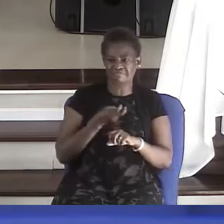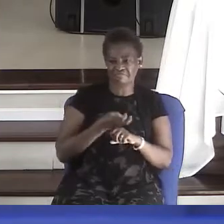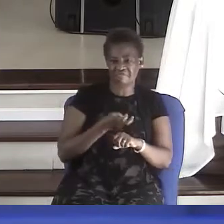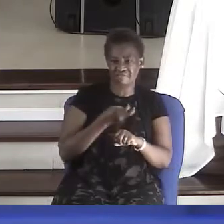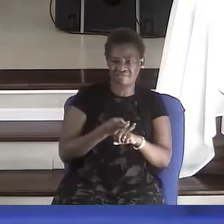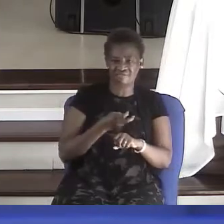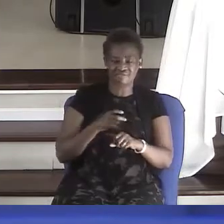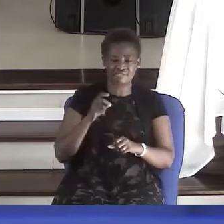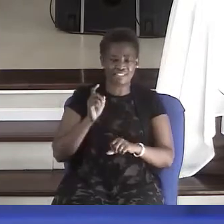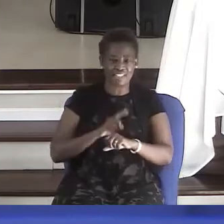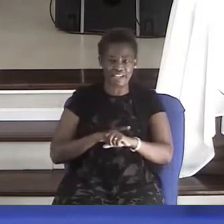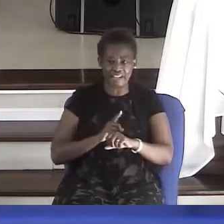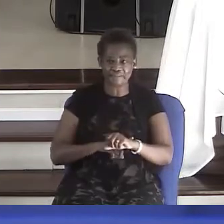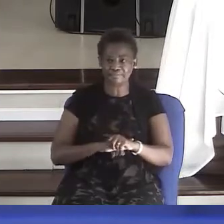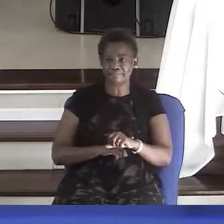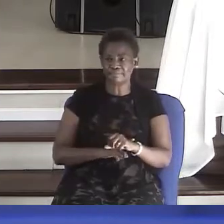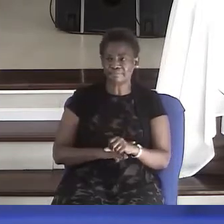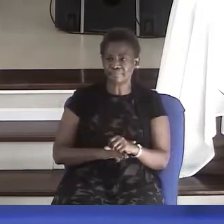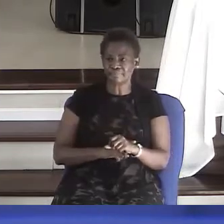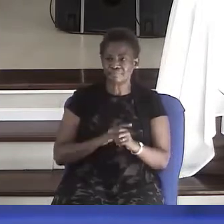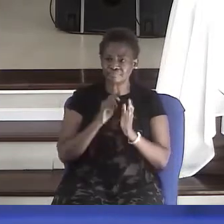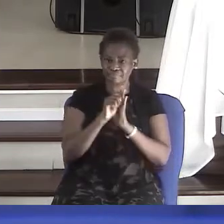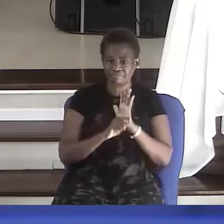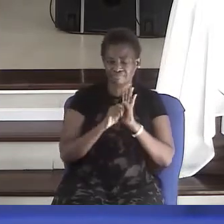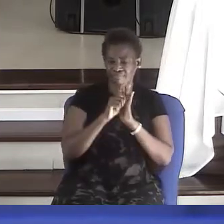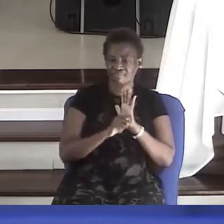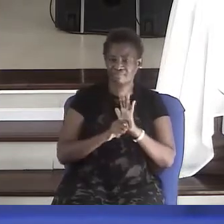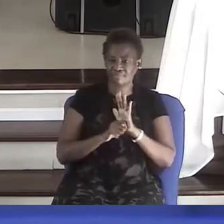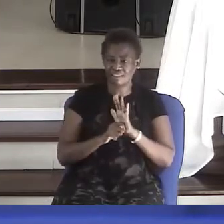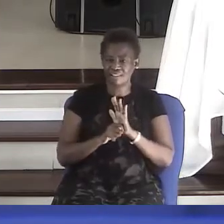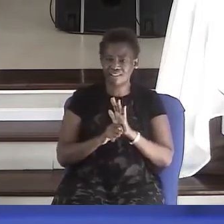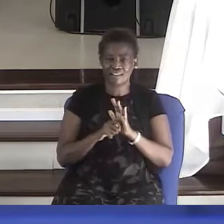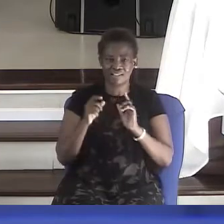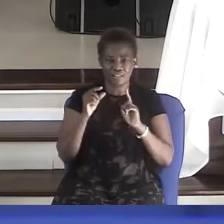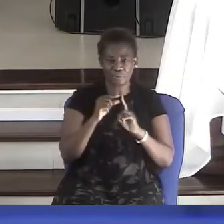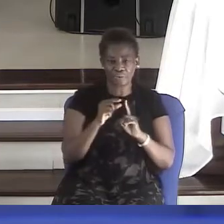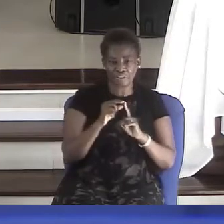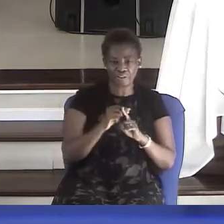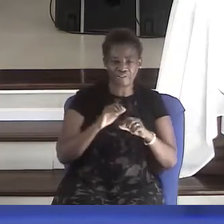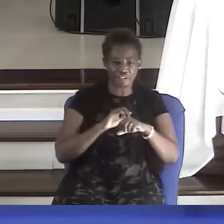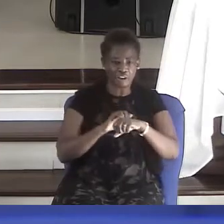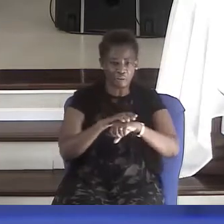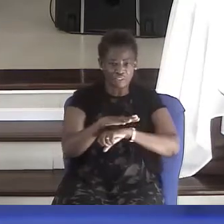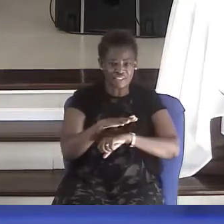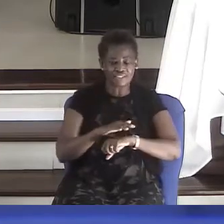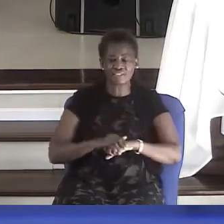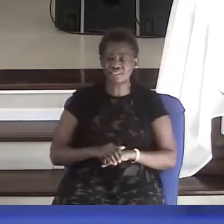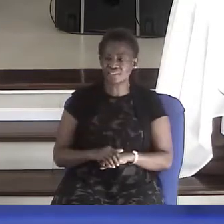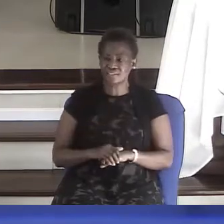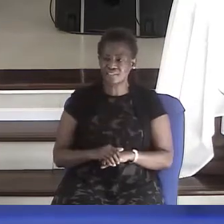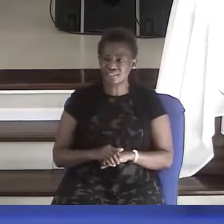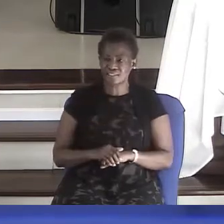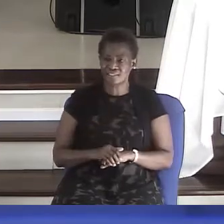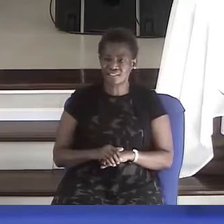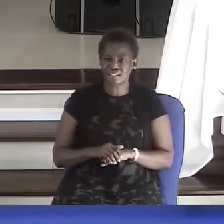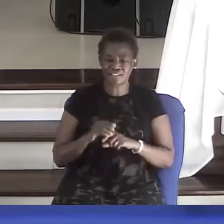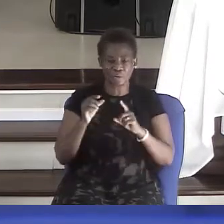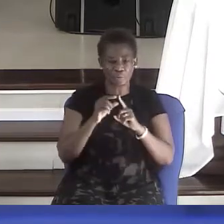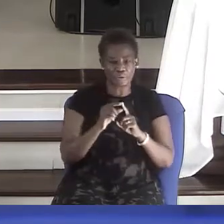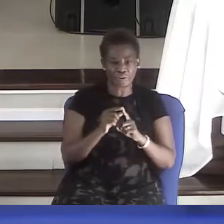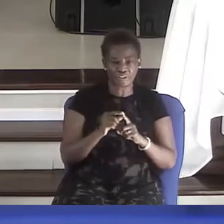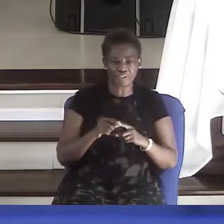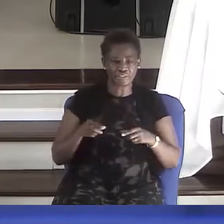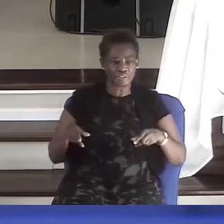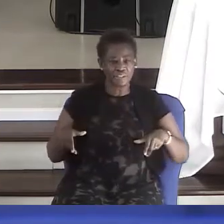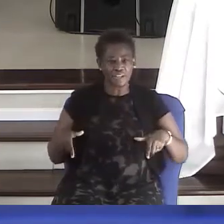for all of us, to encourage us. It's a word of counsel and caution, and a word to let you know that God has to